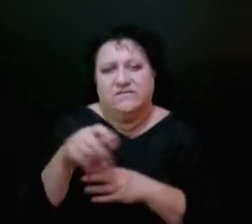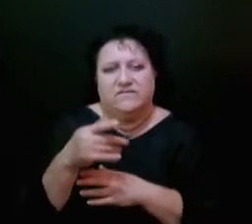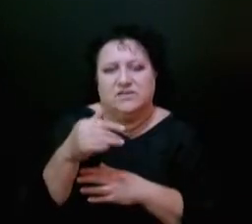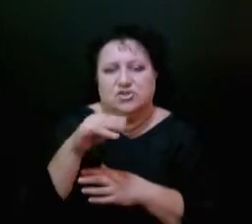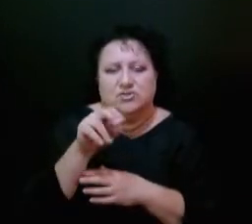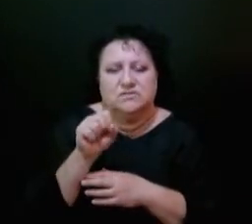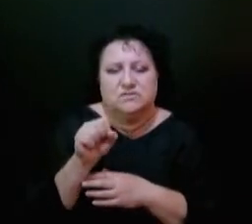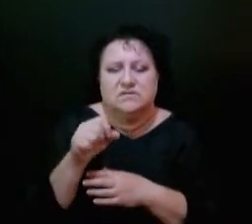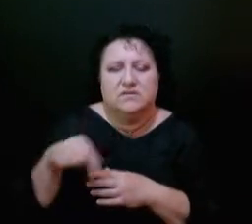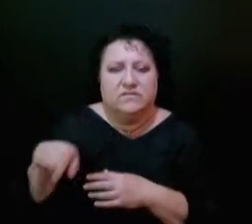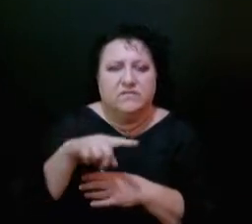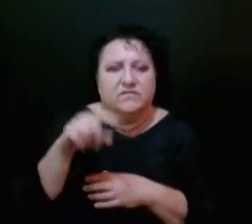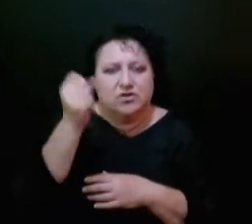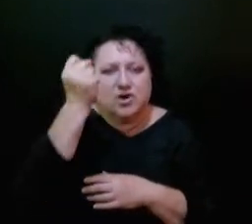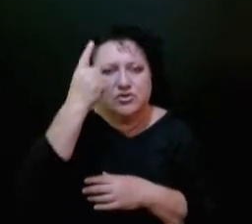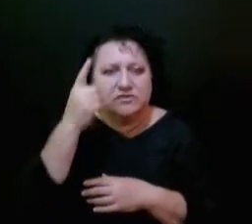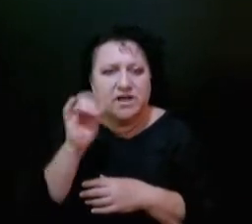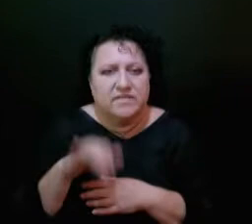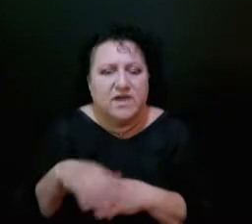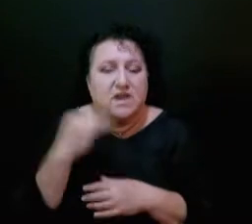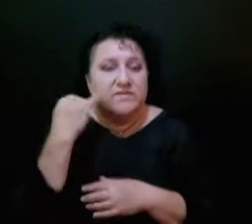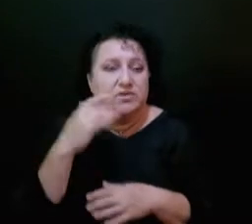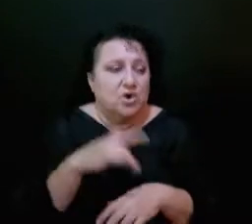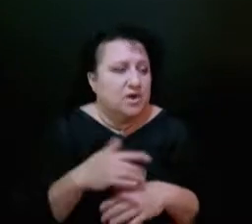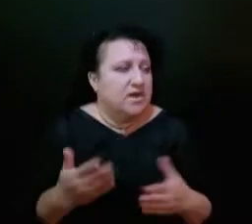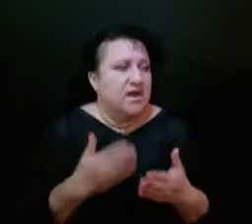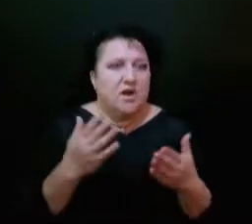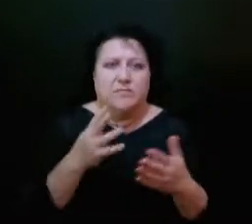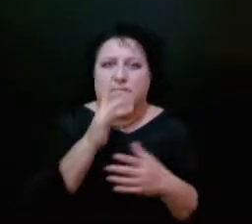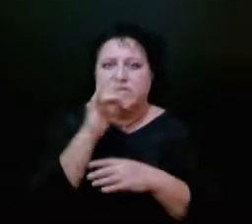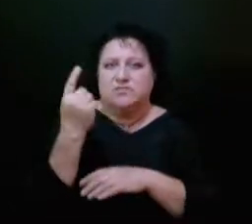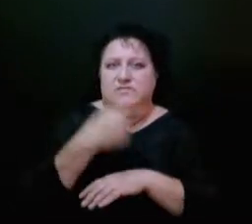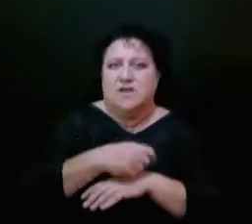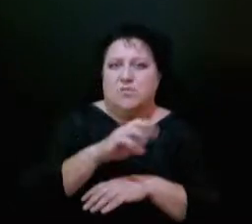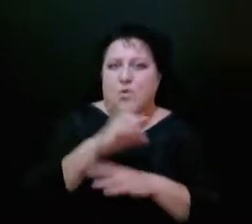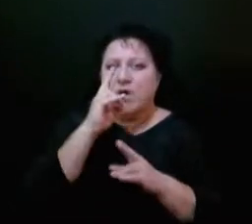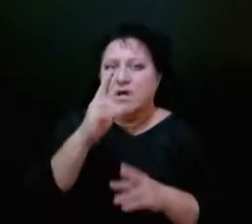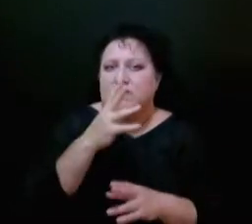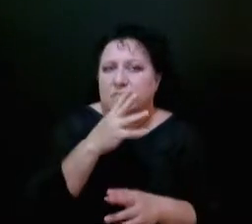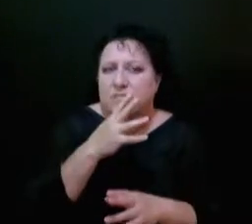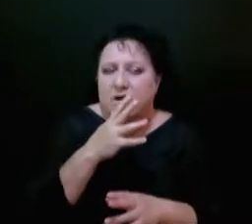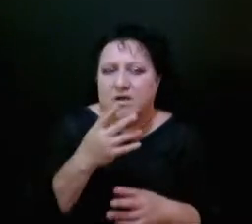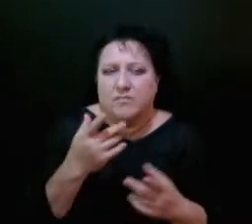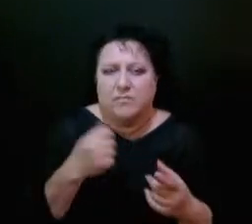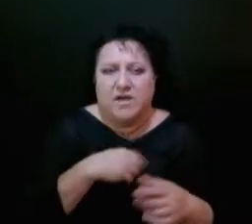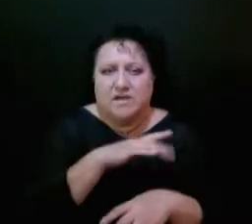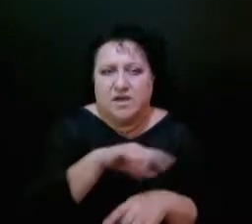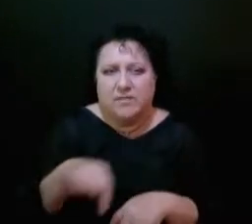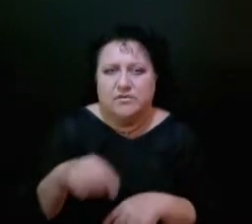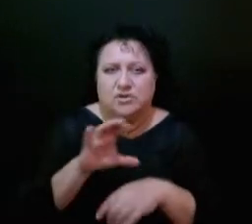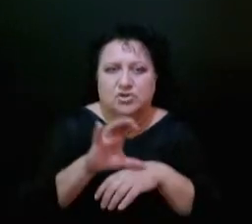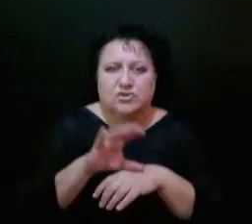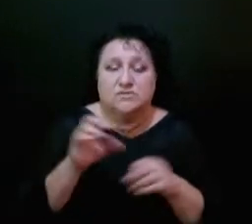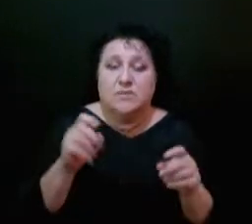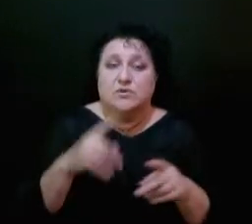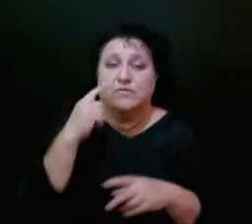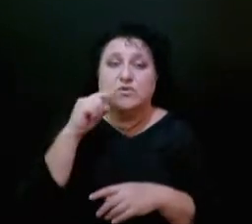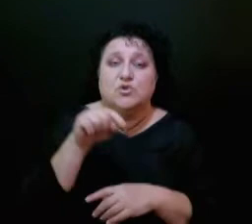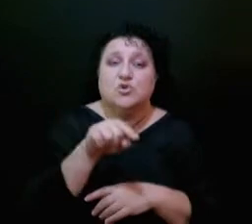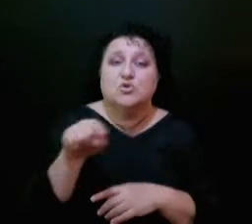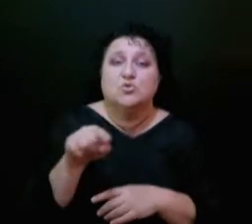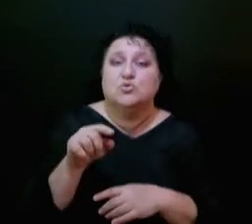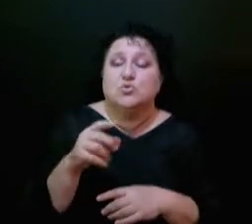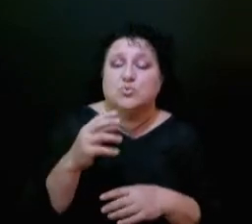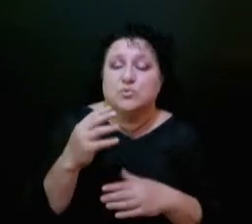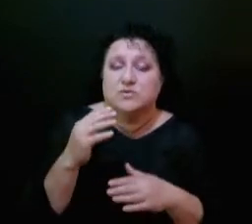Day and your mama dragged you to church or you honored her by coming to church, this is also an opportunity for you to respond. God wants